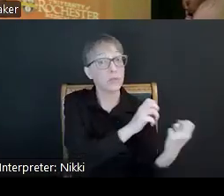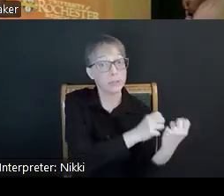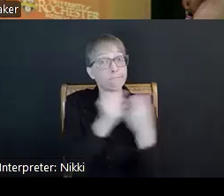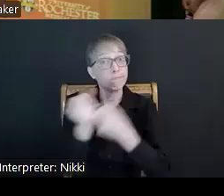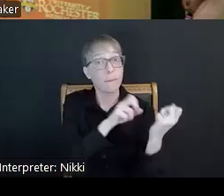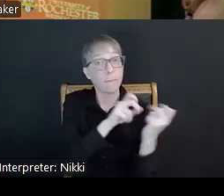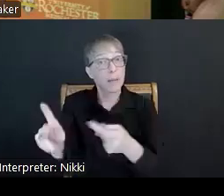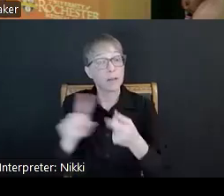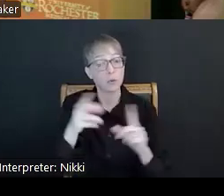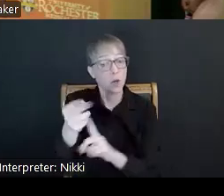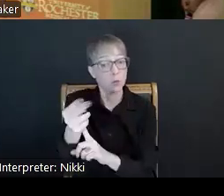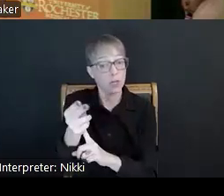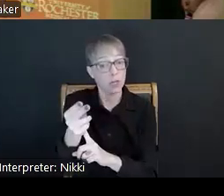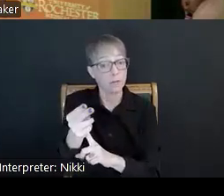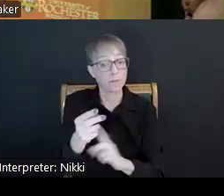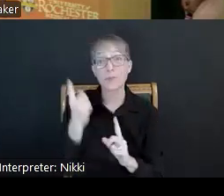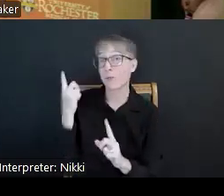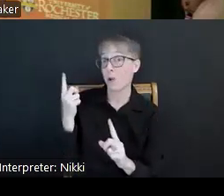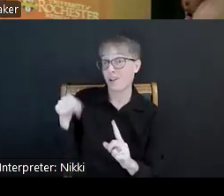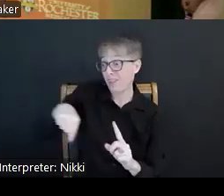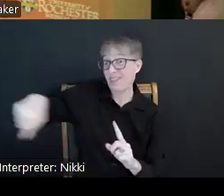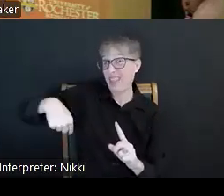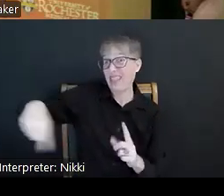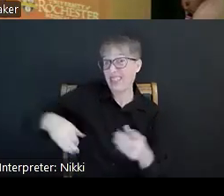And they drove down one of these streets.